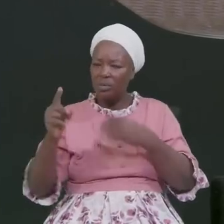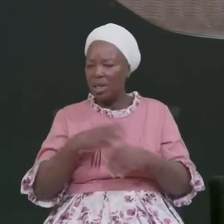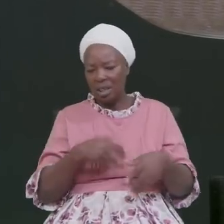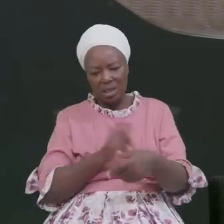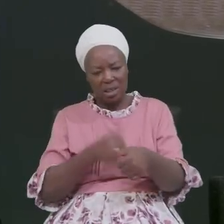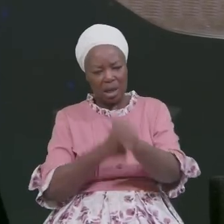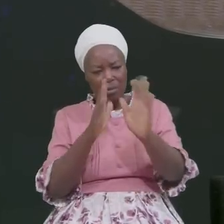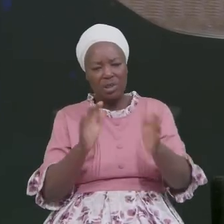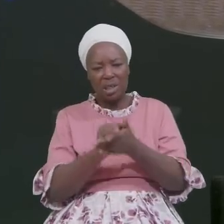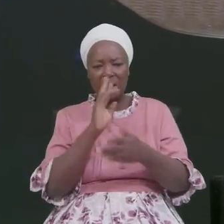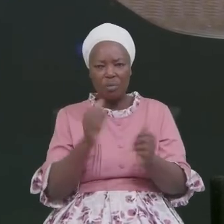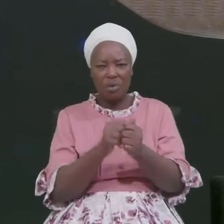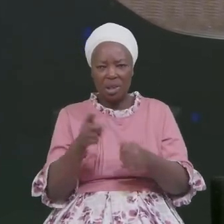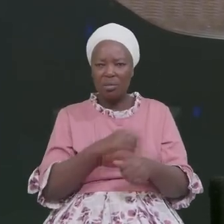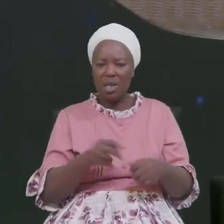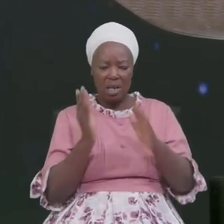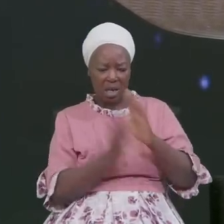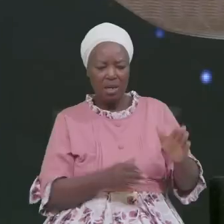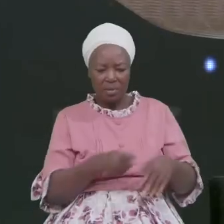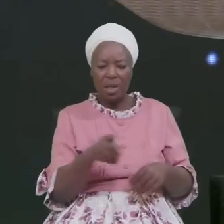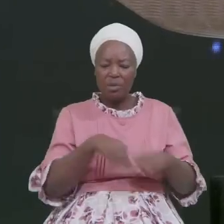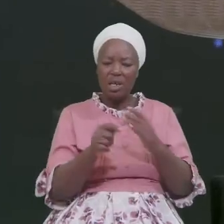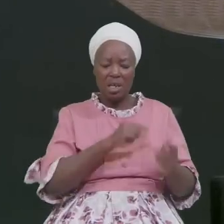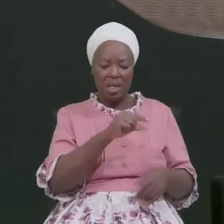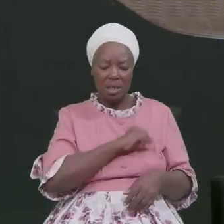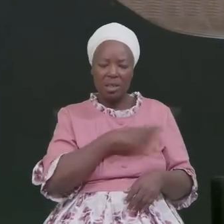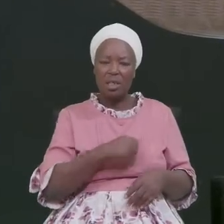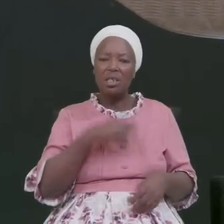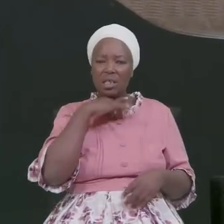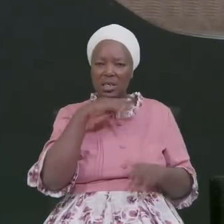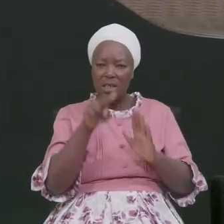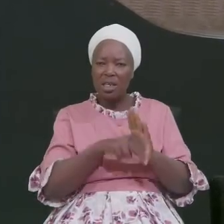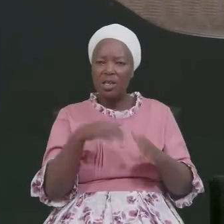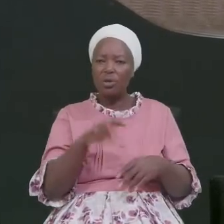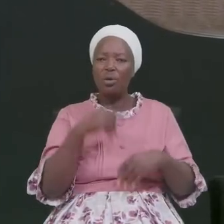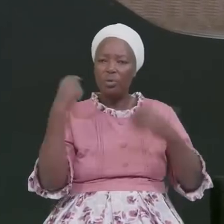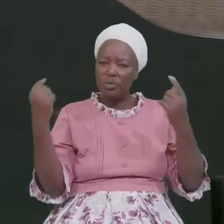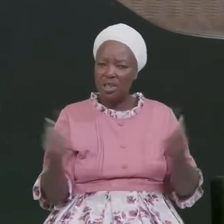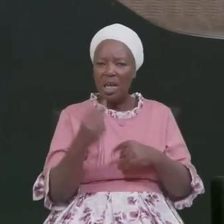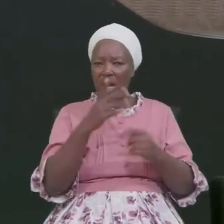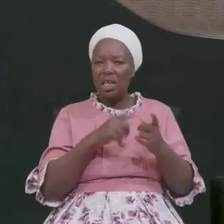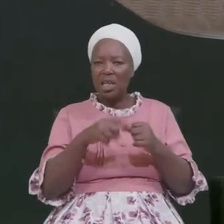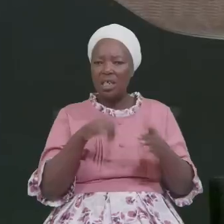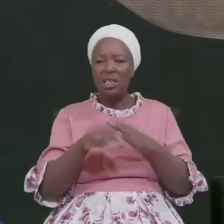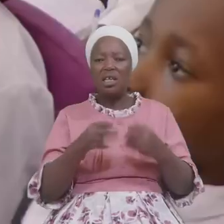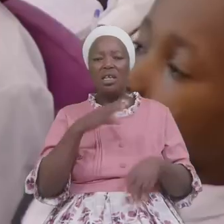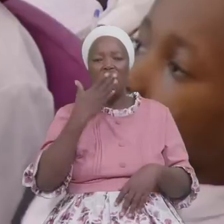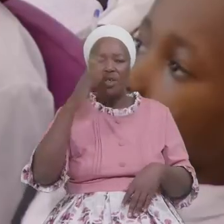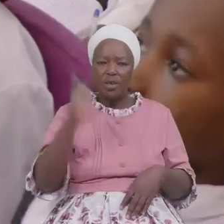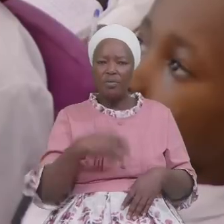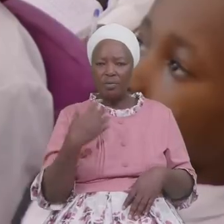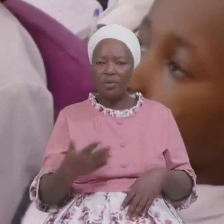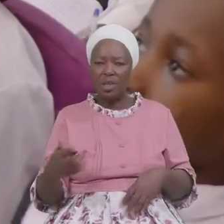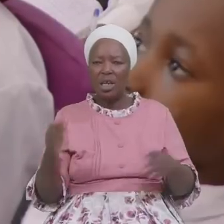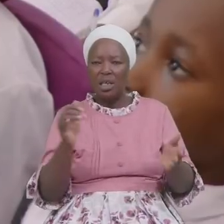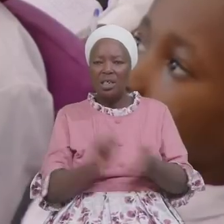with him, he leave them in the guilt, in the pollution, in the evil sin that